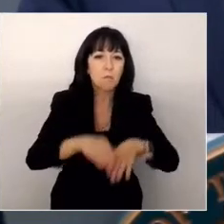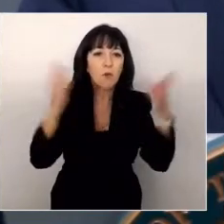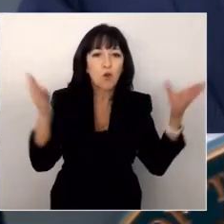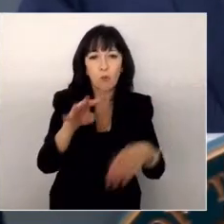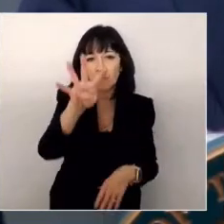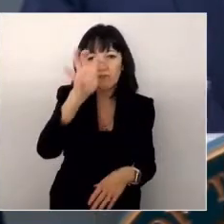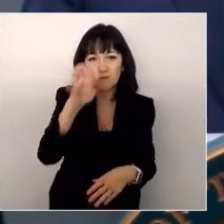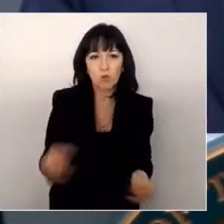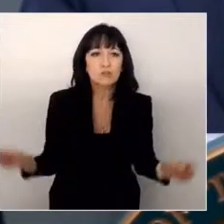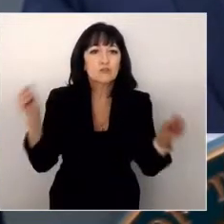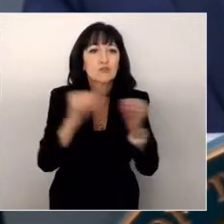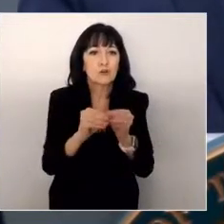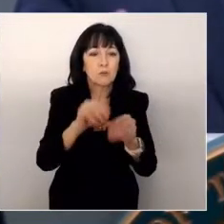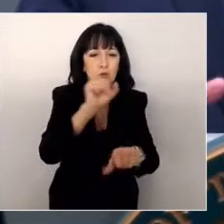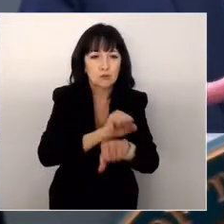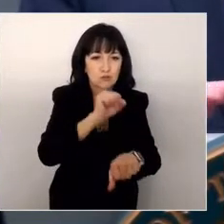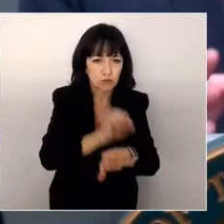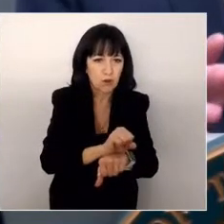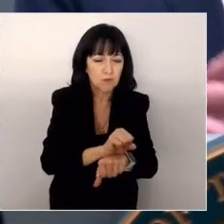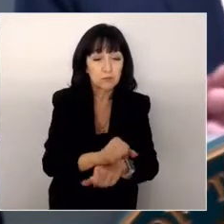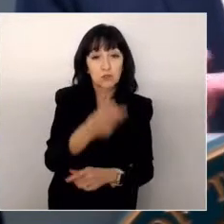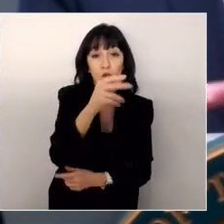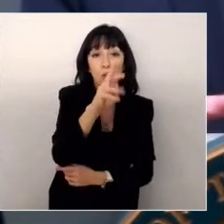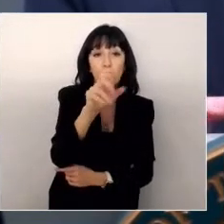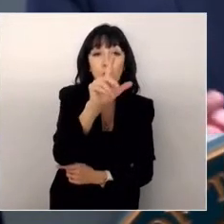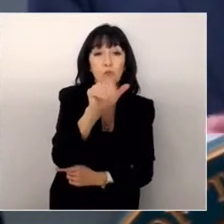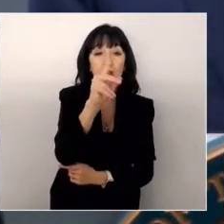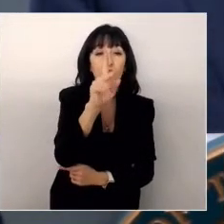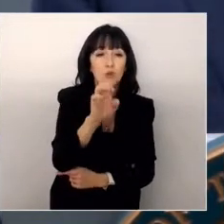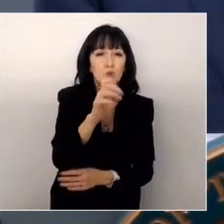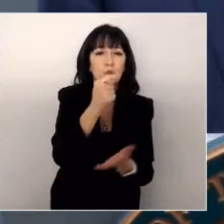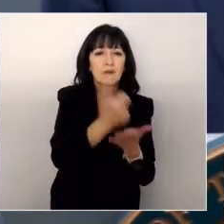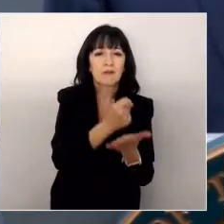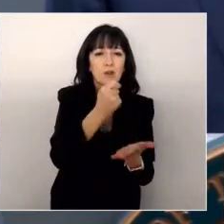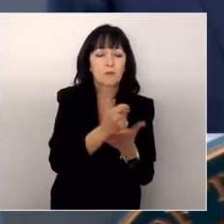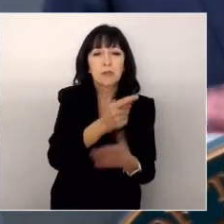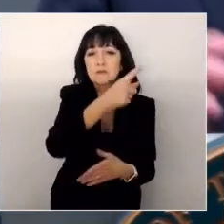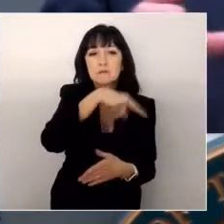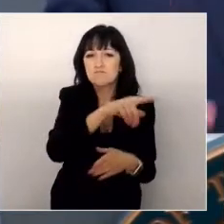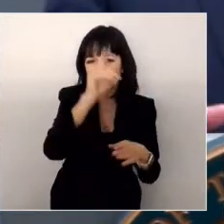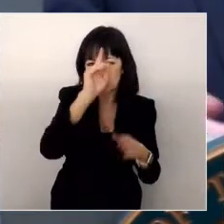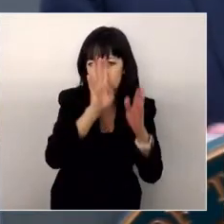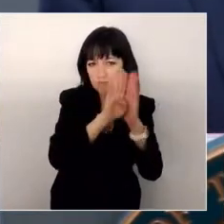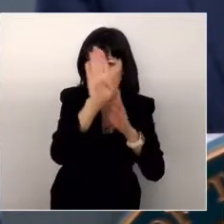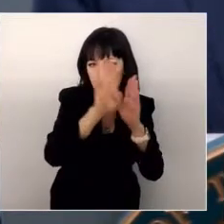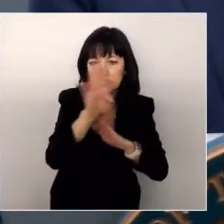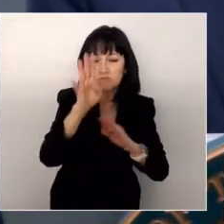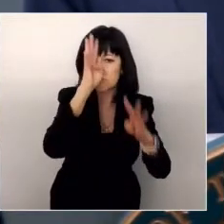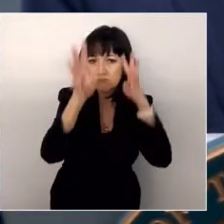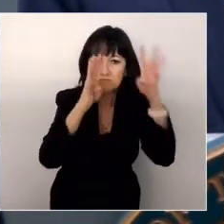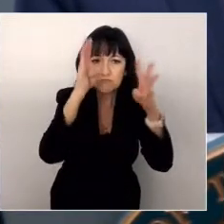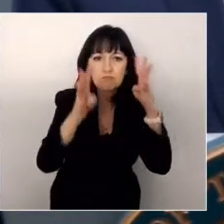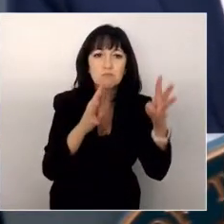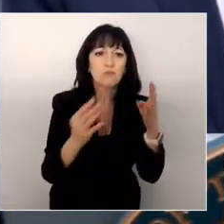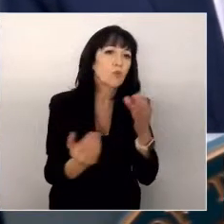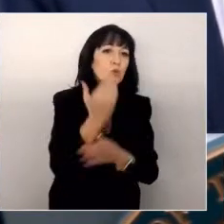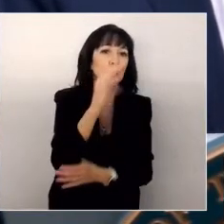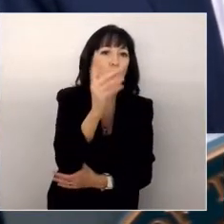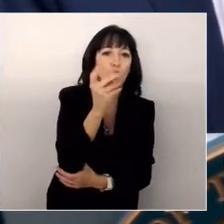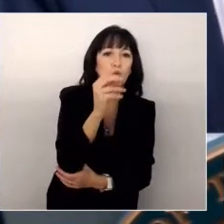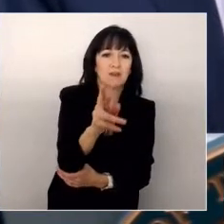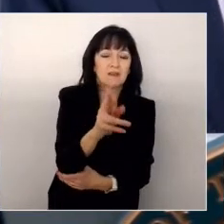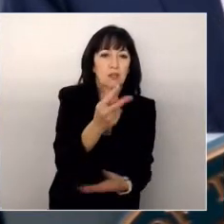Therapeutics, an innovative company focused on new and effective cancer treatments, has just signed a 13-year lease for